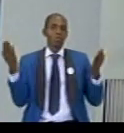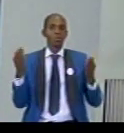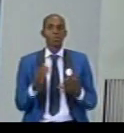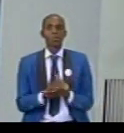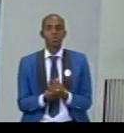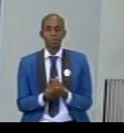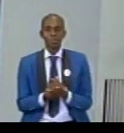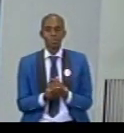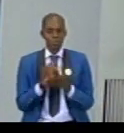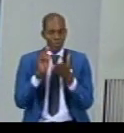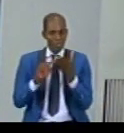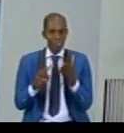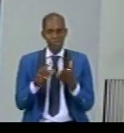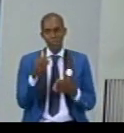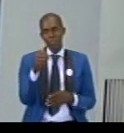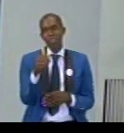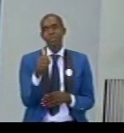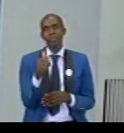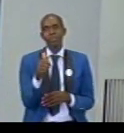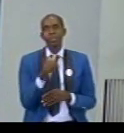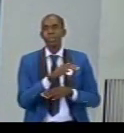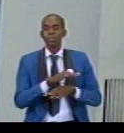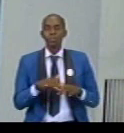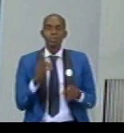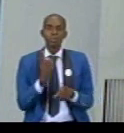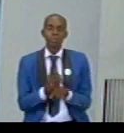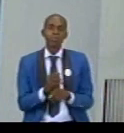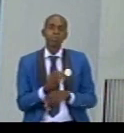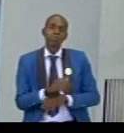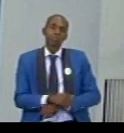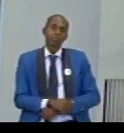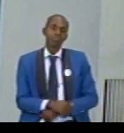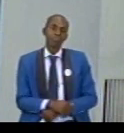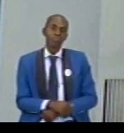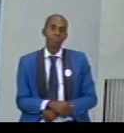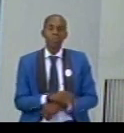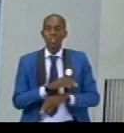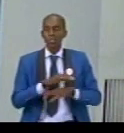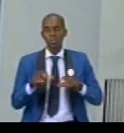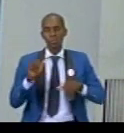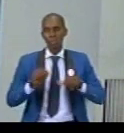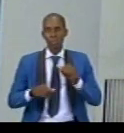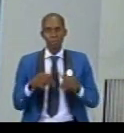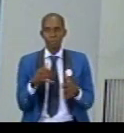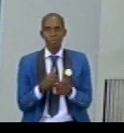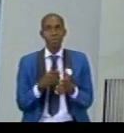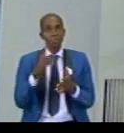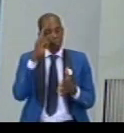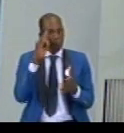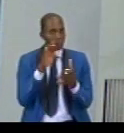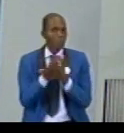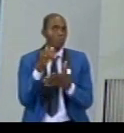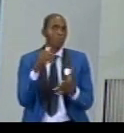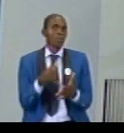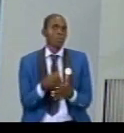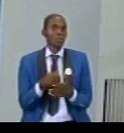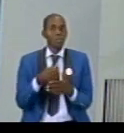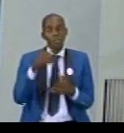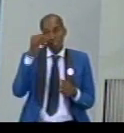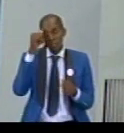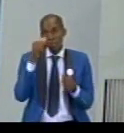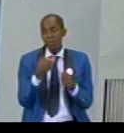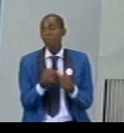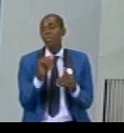Check it. It's there. It's there already. Tonight also, if you have given your life to Christ and you know